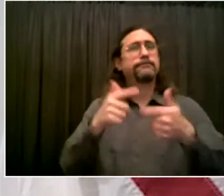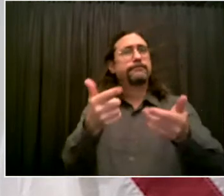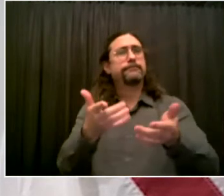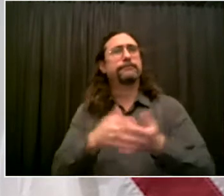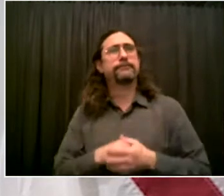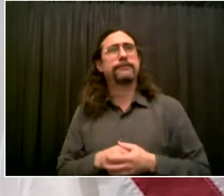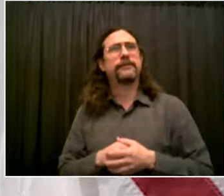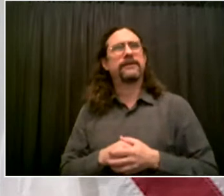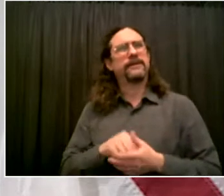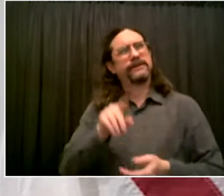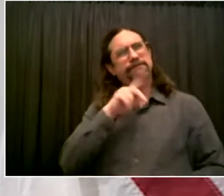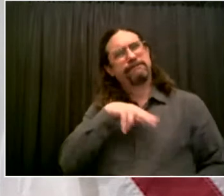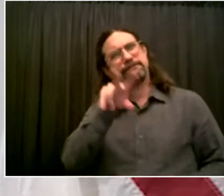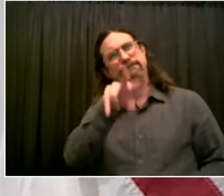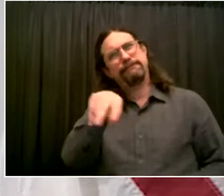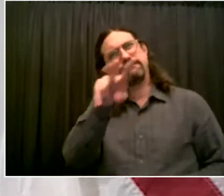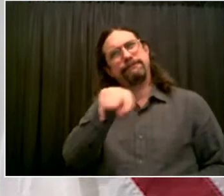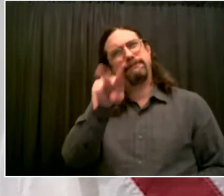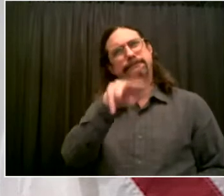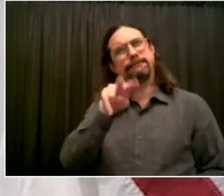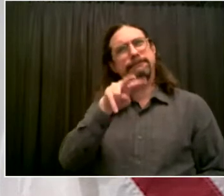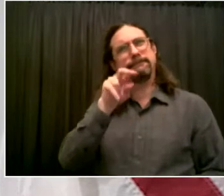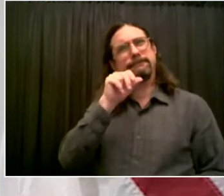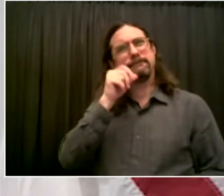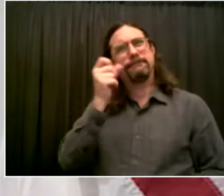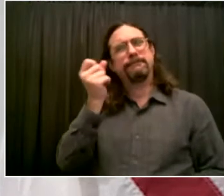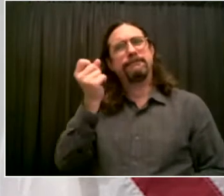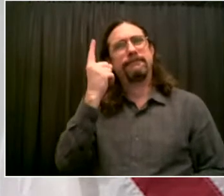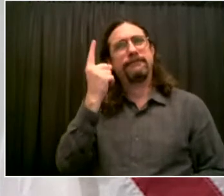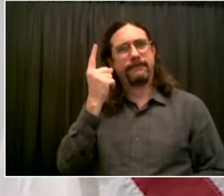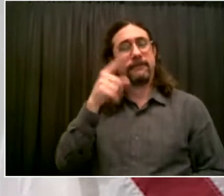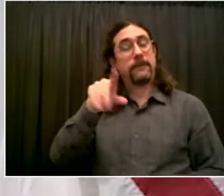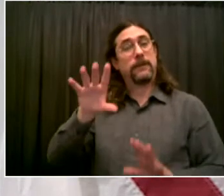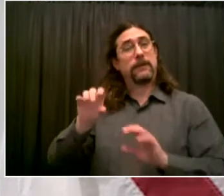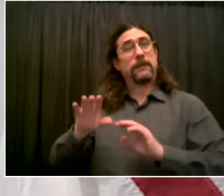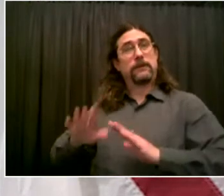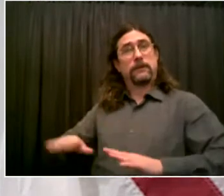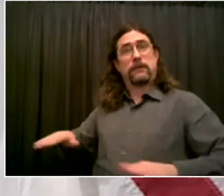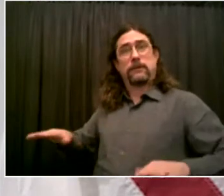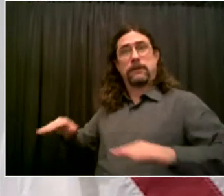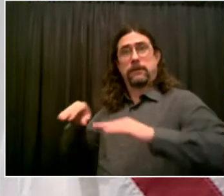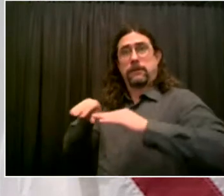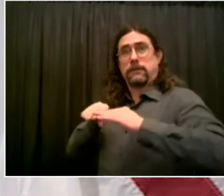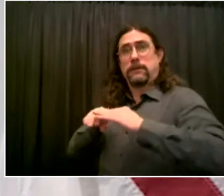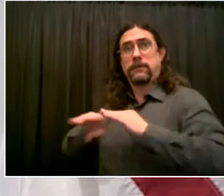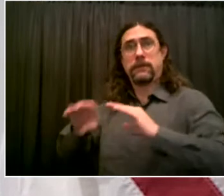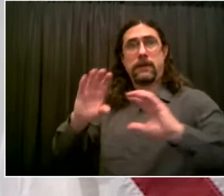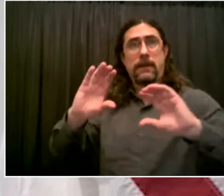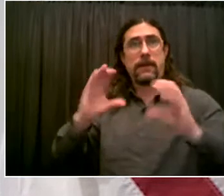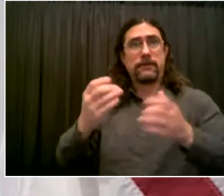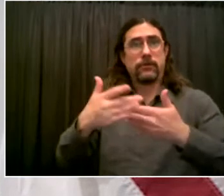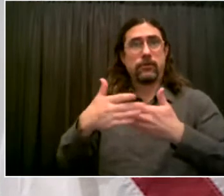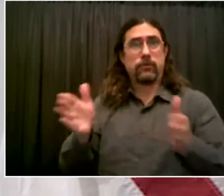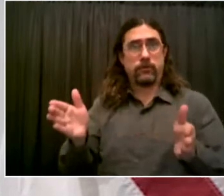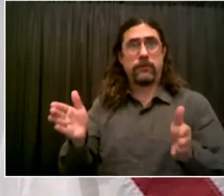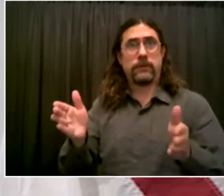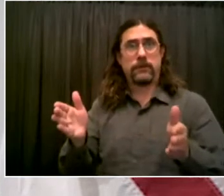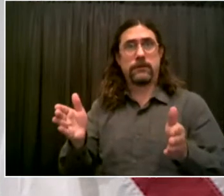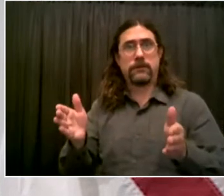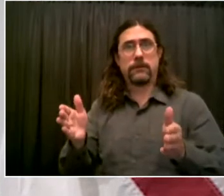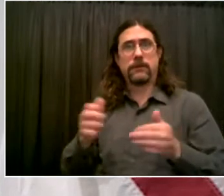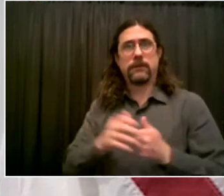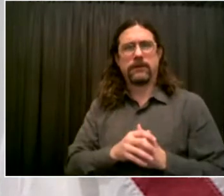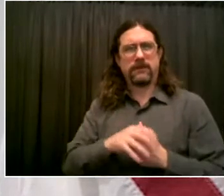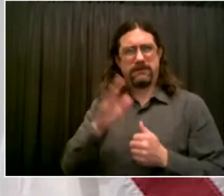colleague, Alyssa Katz's kid will be in school for all of 20 days for the rest of the school year, and with no in-person instruction. And so